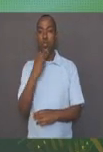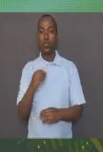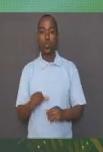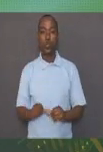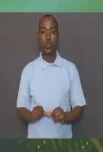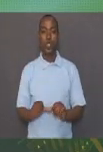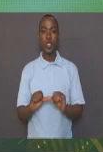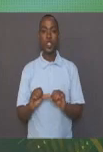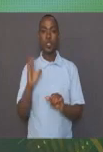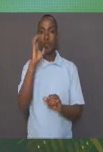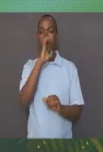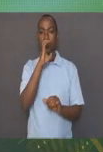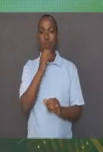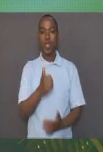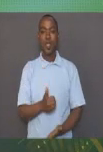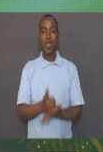within Ethiopia.